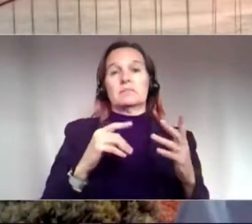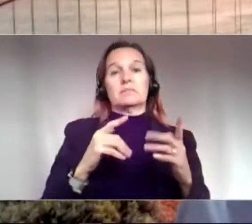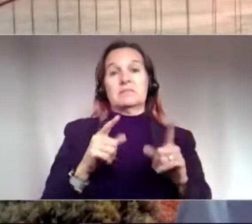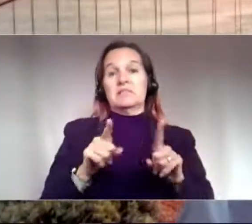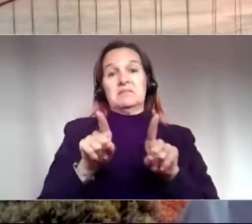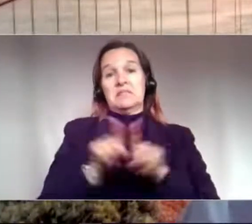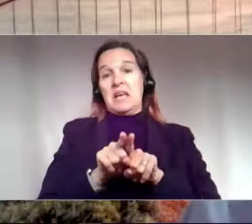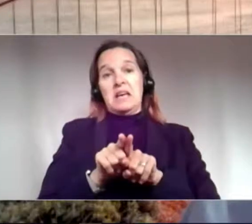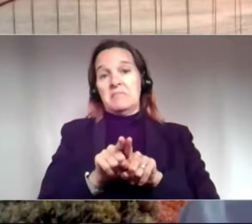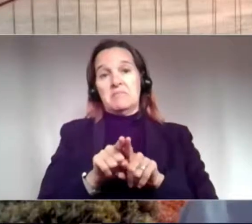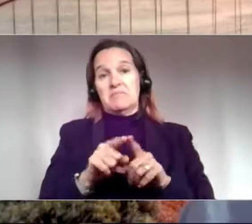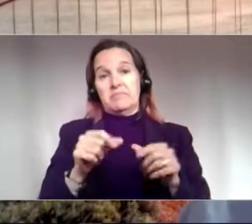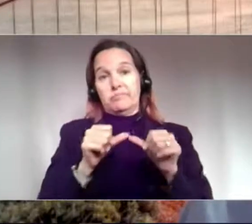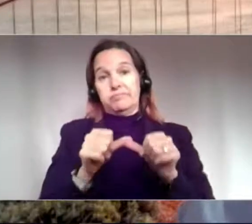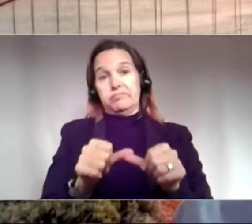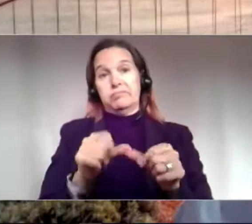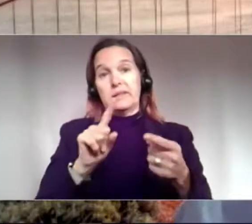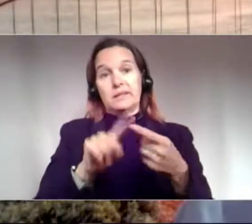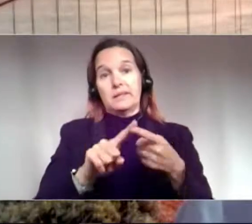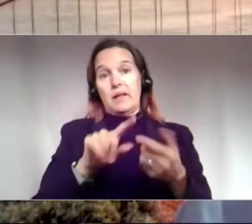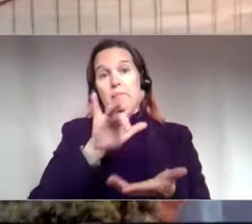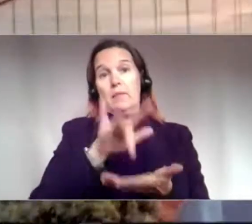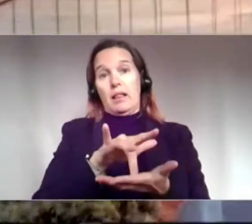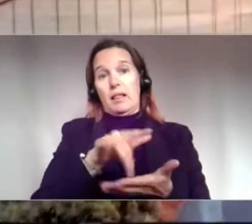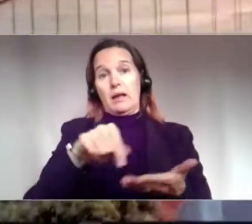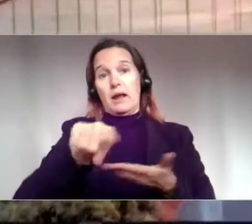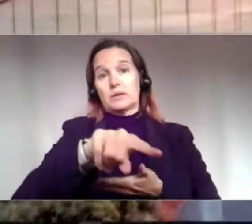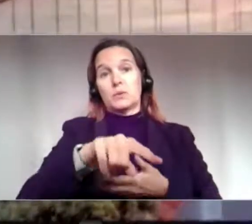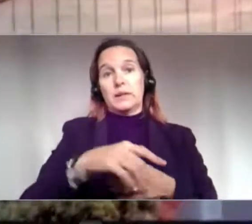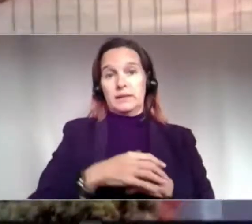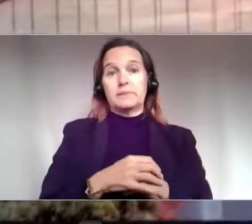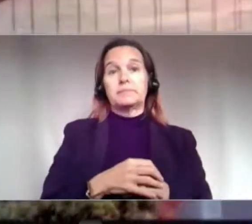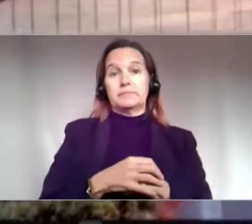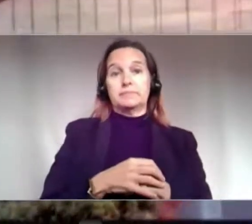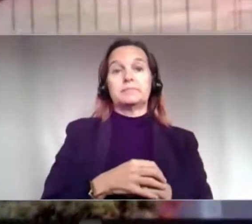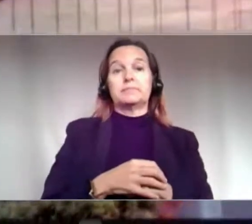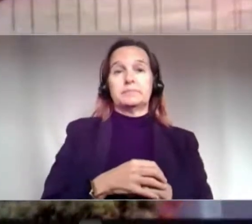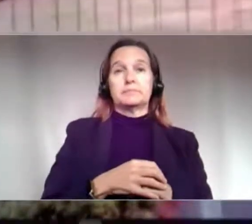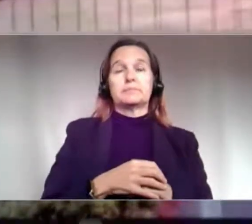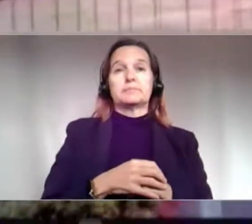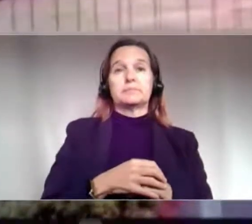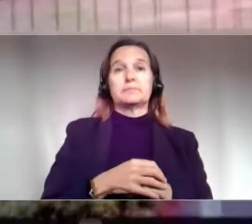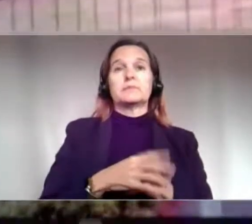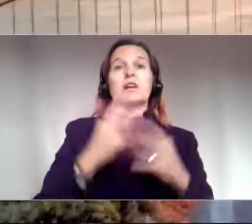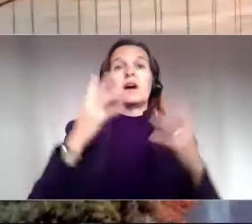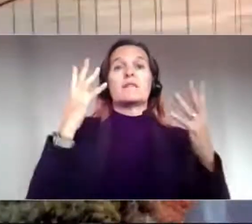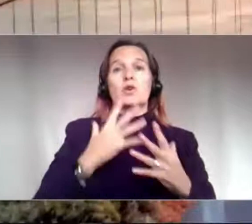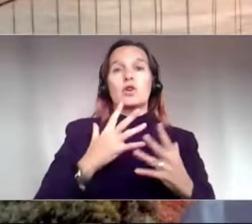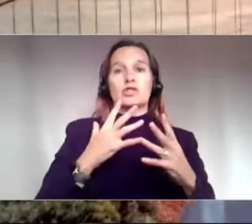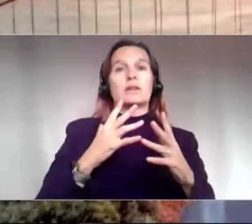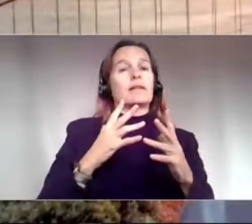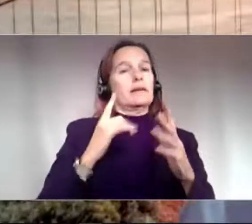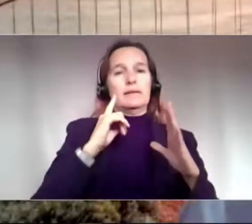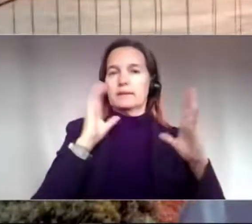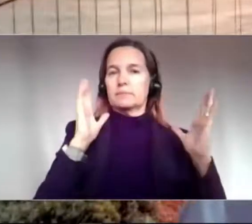next week. So, unfortunately, expect current conditions to continue.